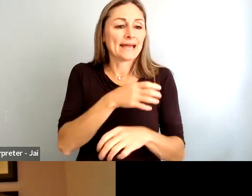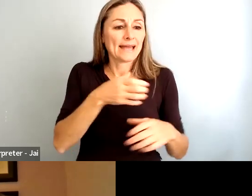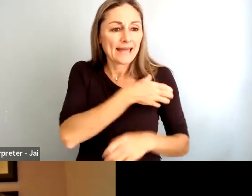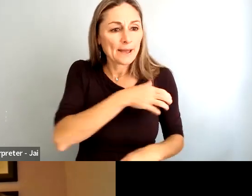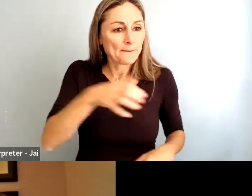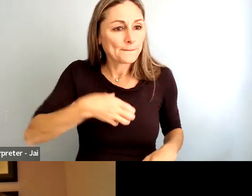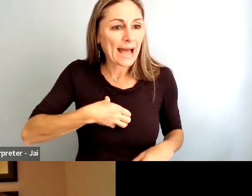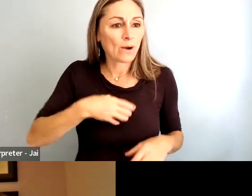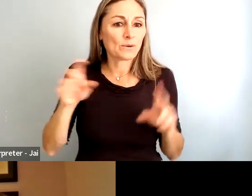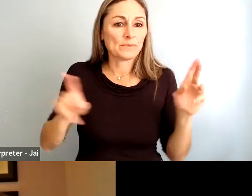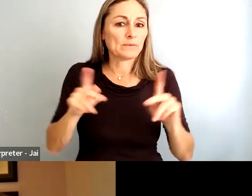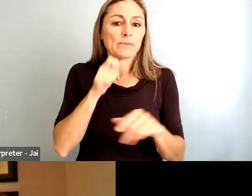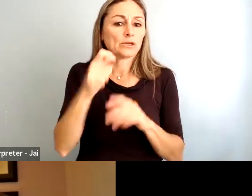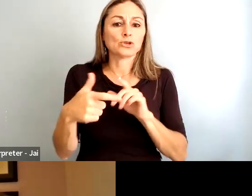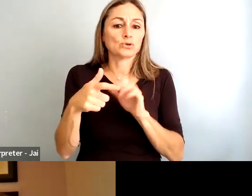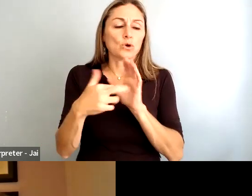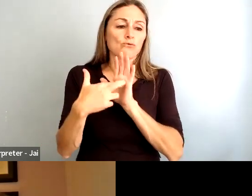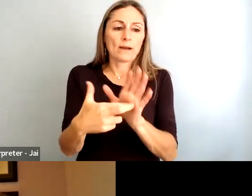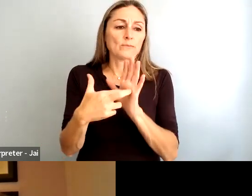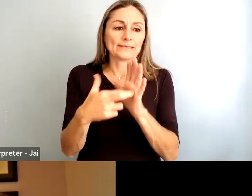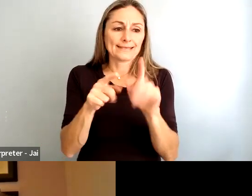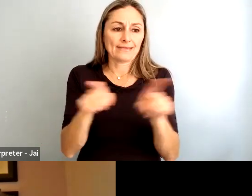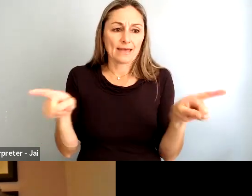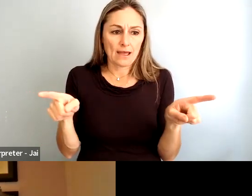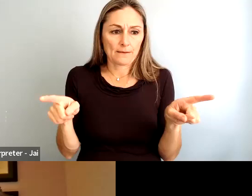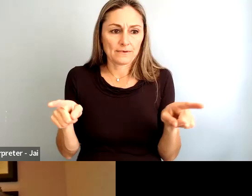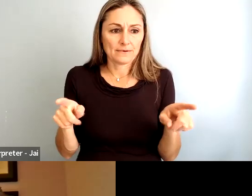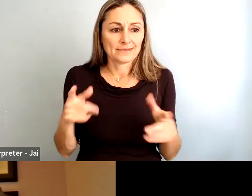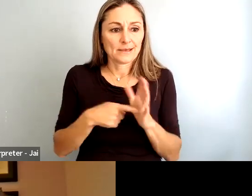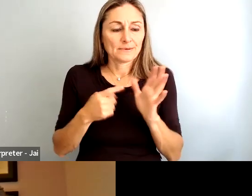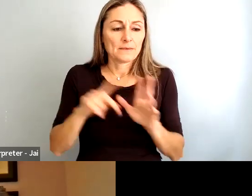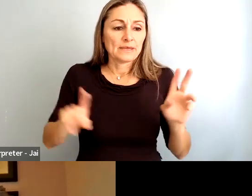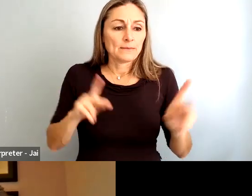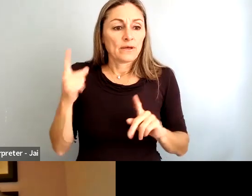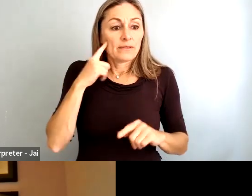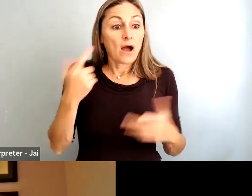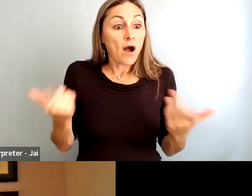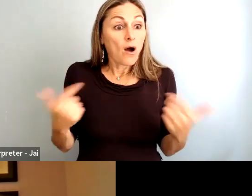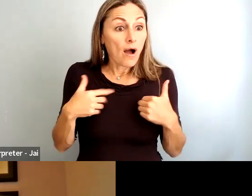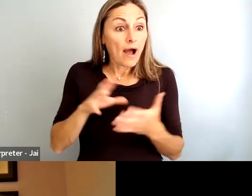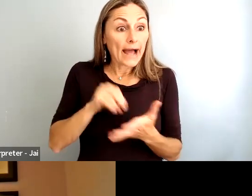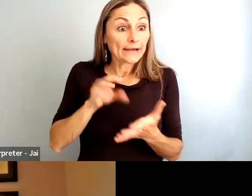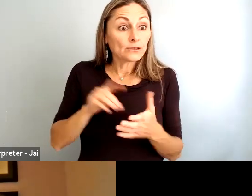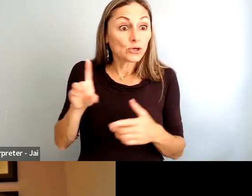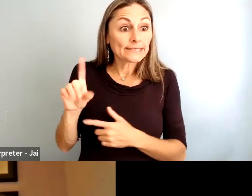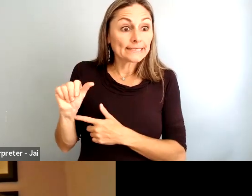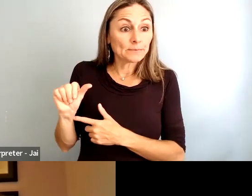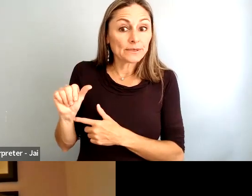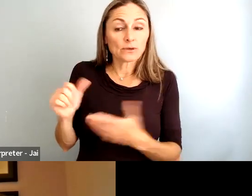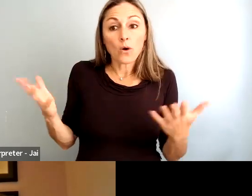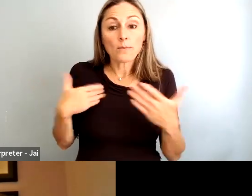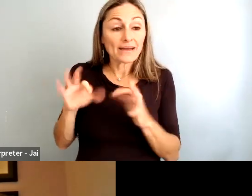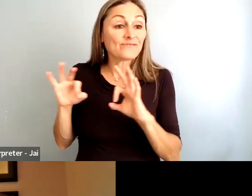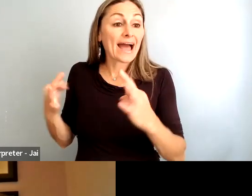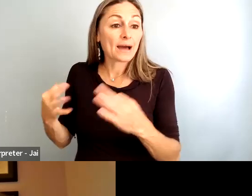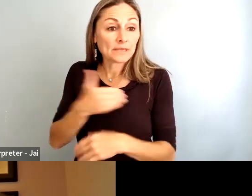don't represent the disability community. And I think sometimes people think that just because they learn disability or they have a family member